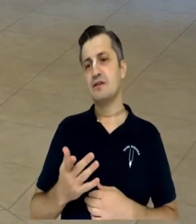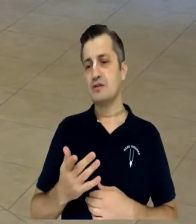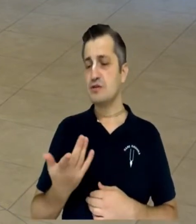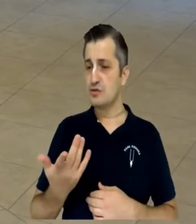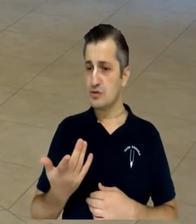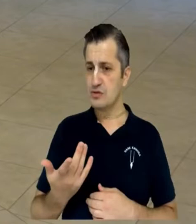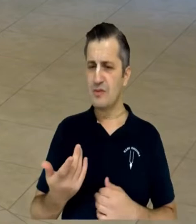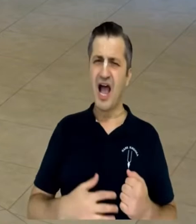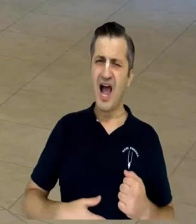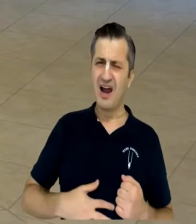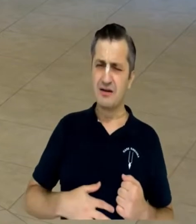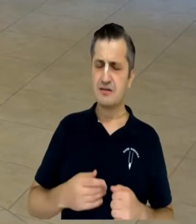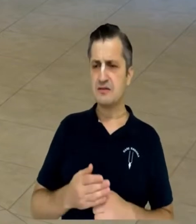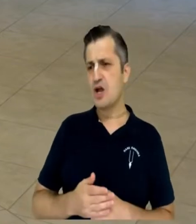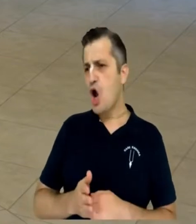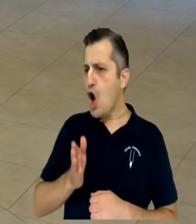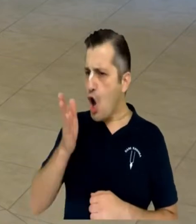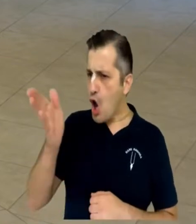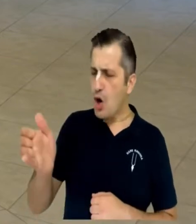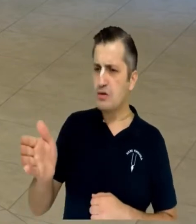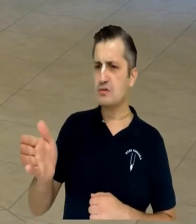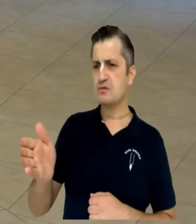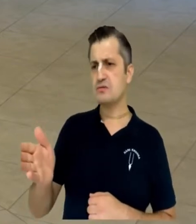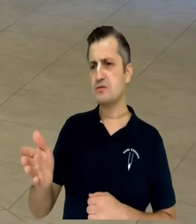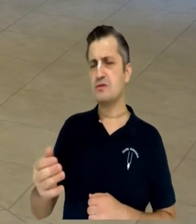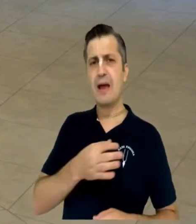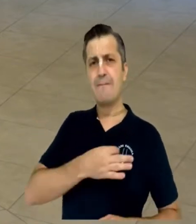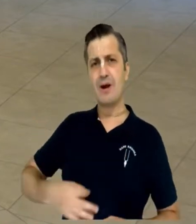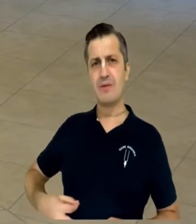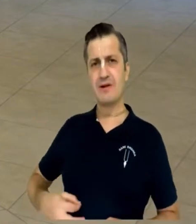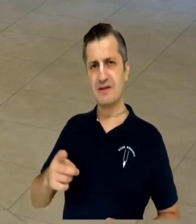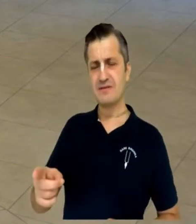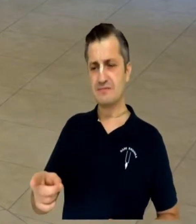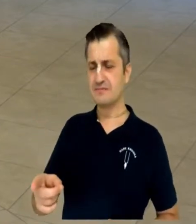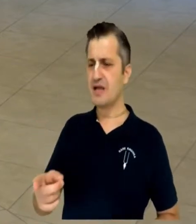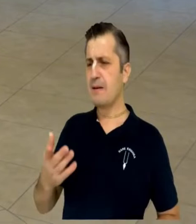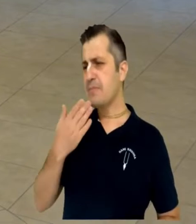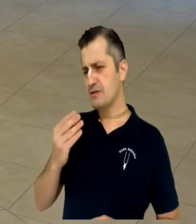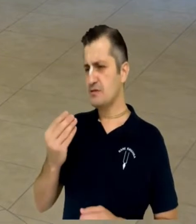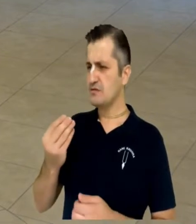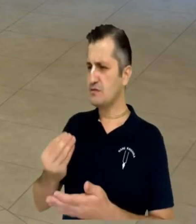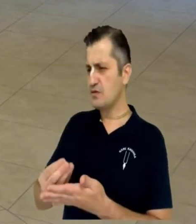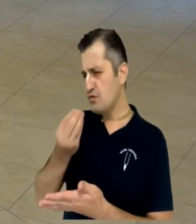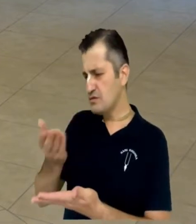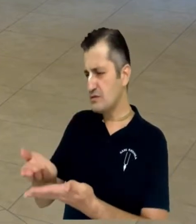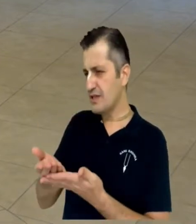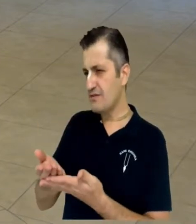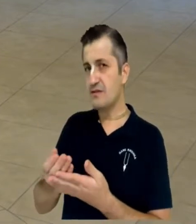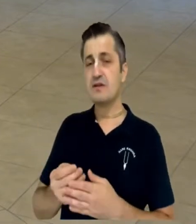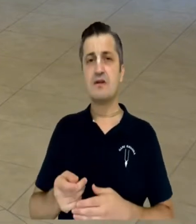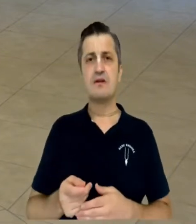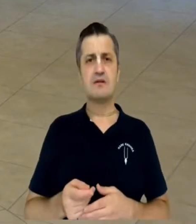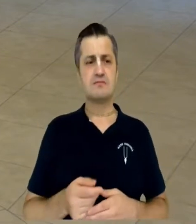the Brahmanas. Anyone here knows that story? Yes? So, Mataji, again, if you maybe just quickly